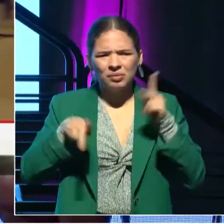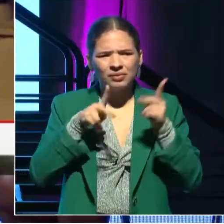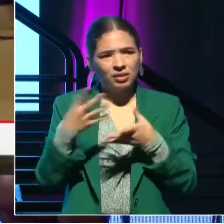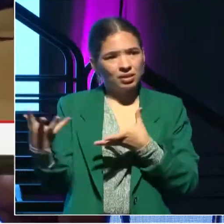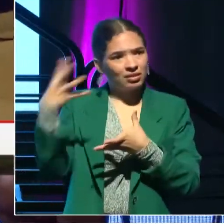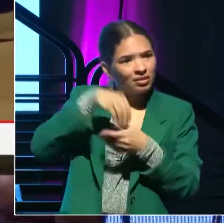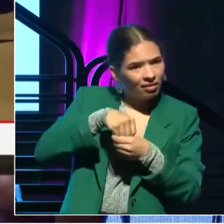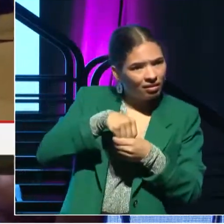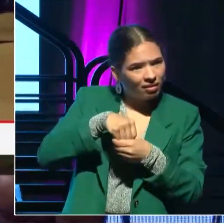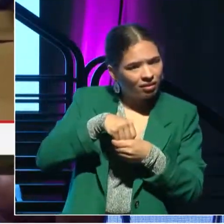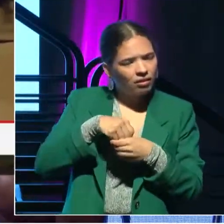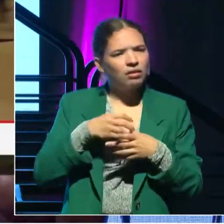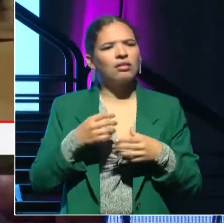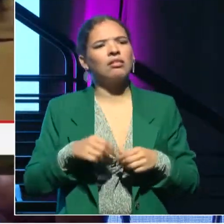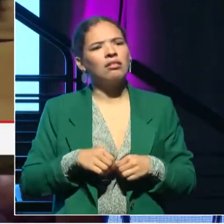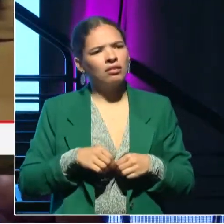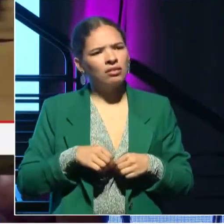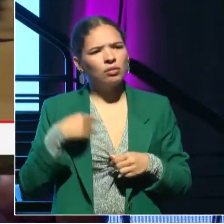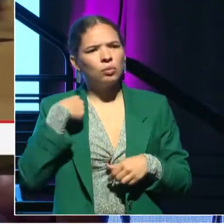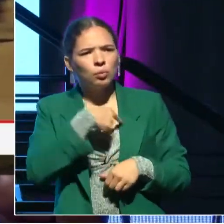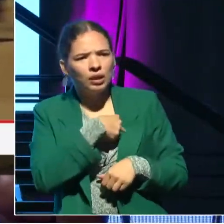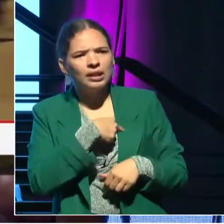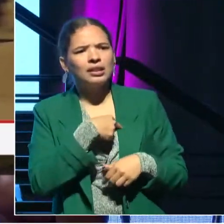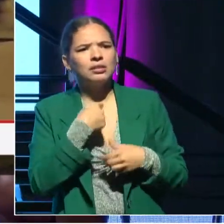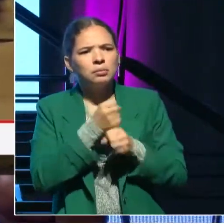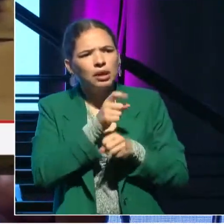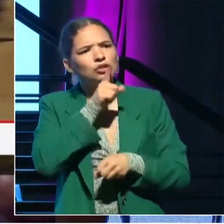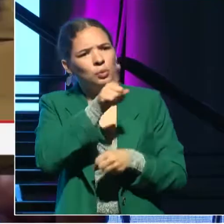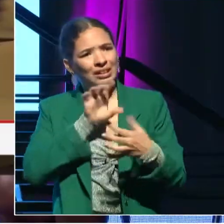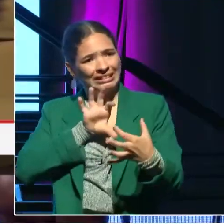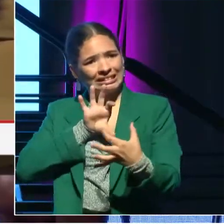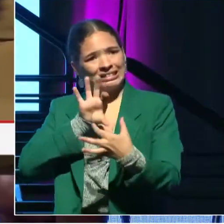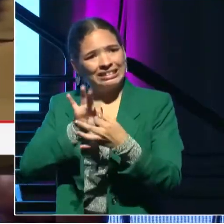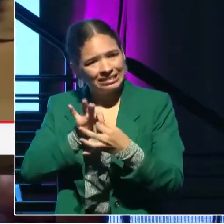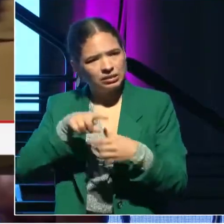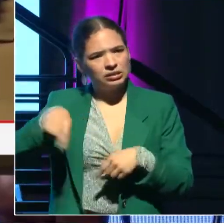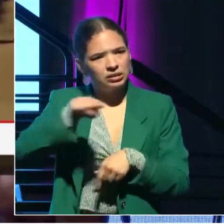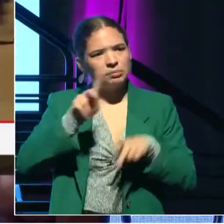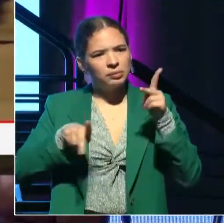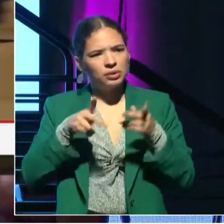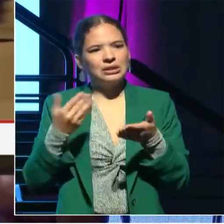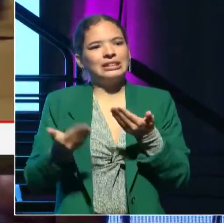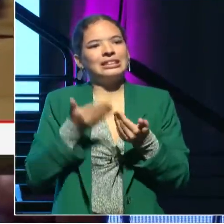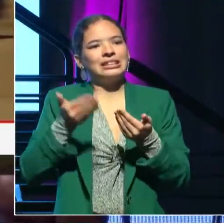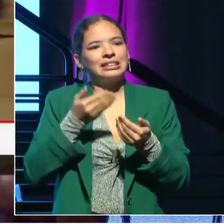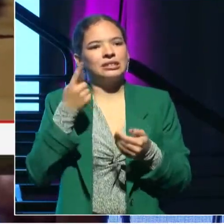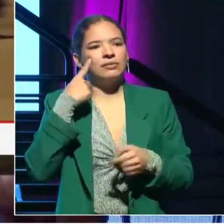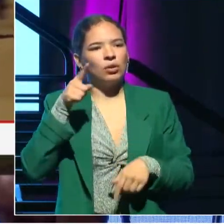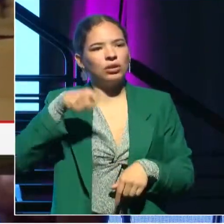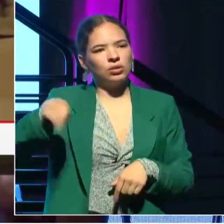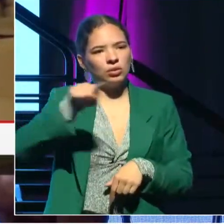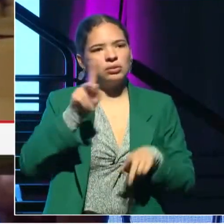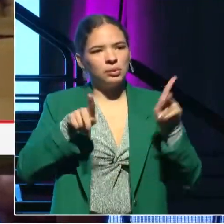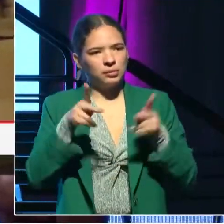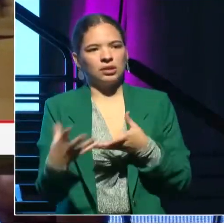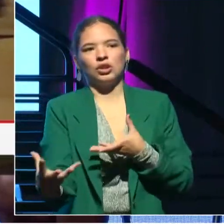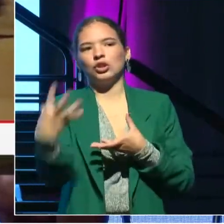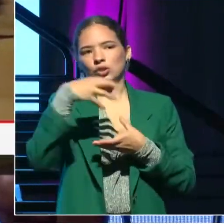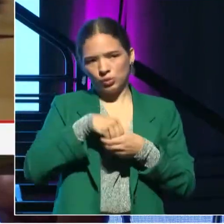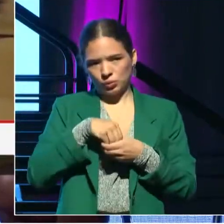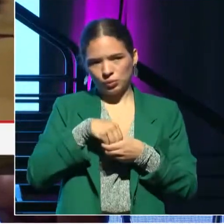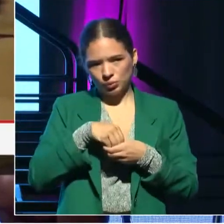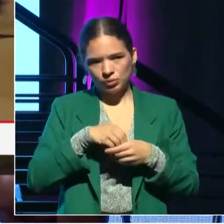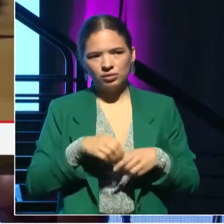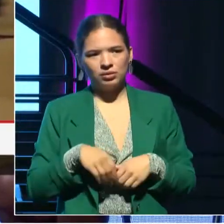And so we're always trying to make sure that we're connecting people and making it easier for people to participate. And that's why the Strong